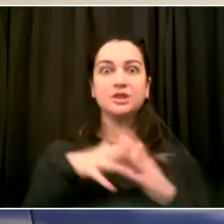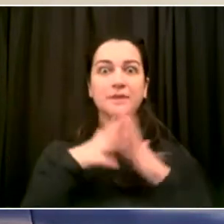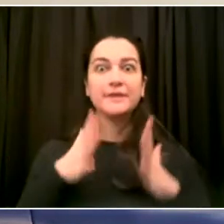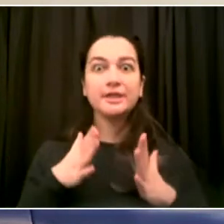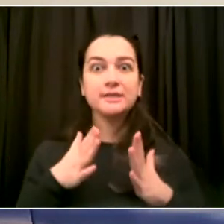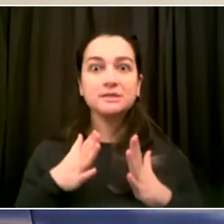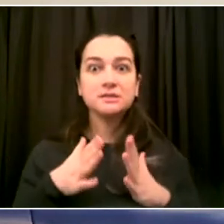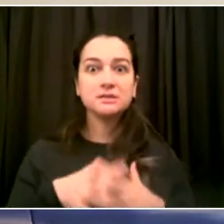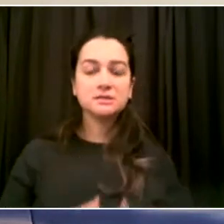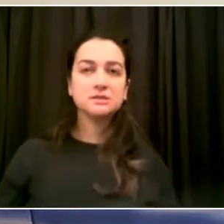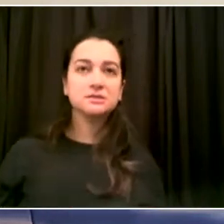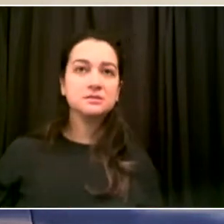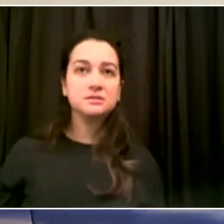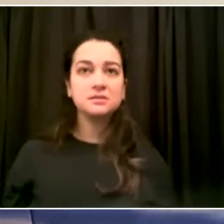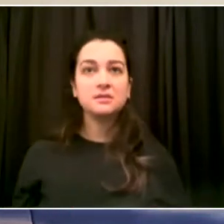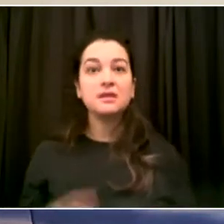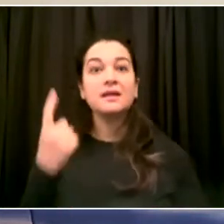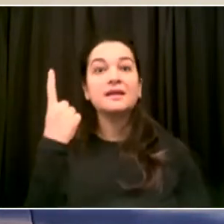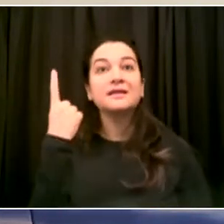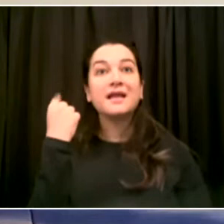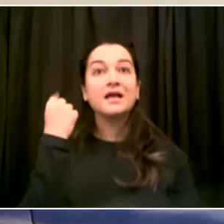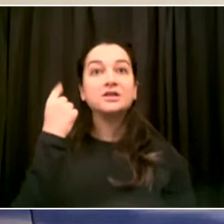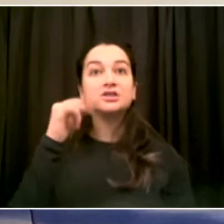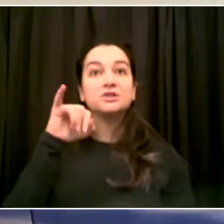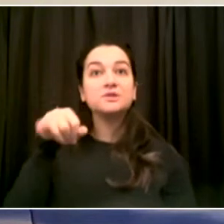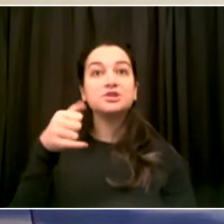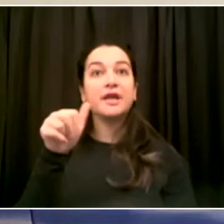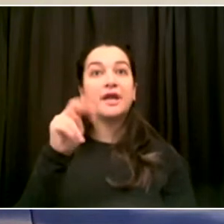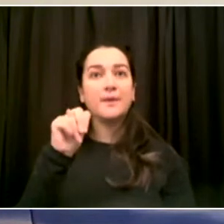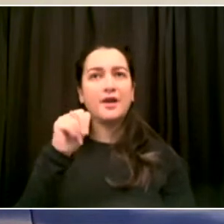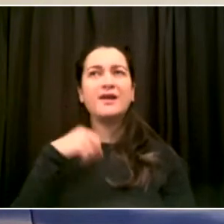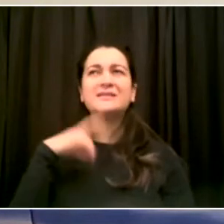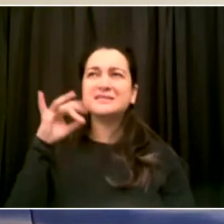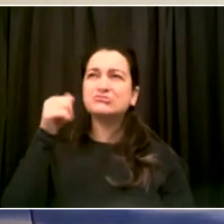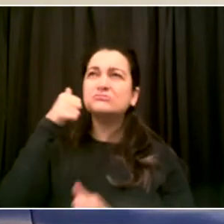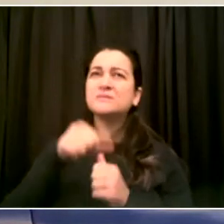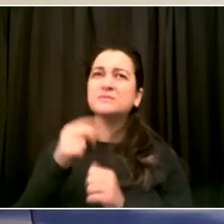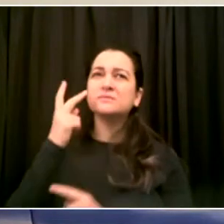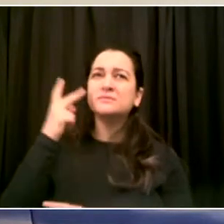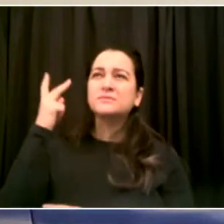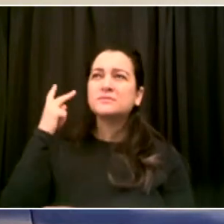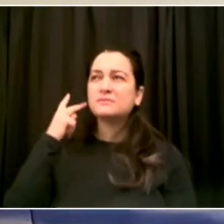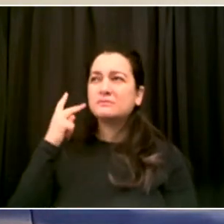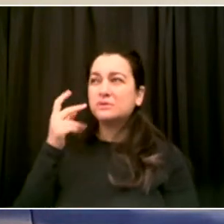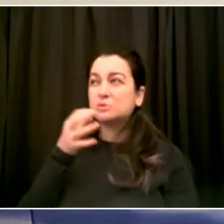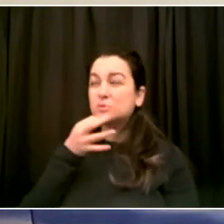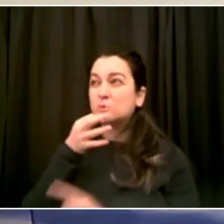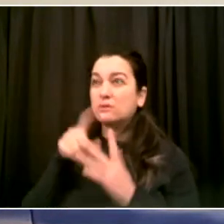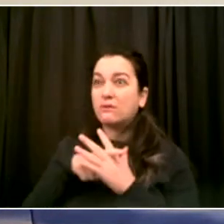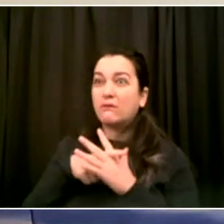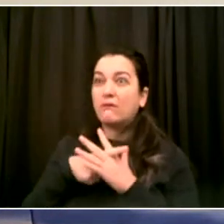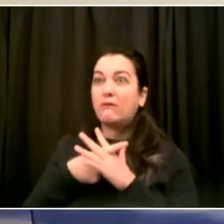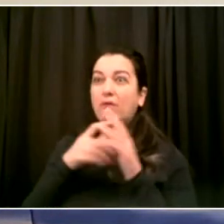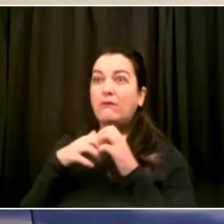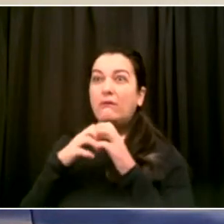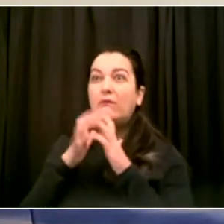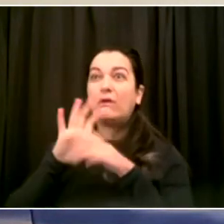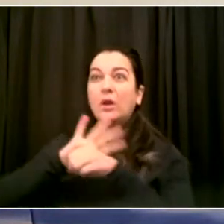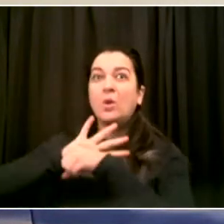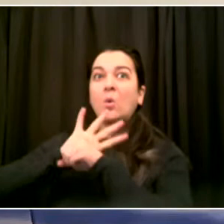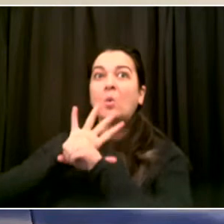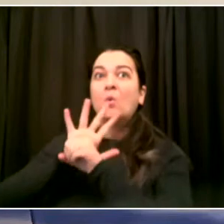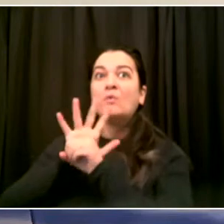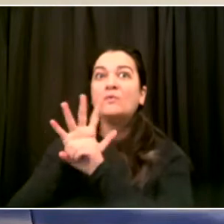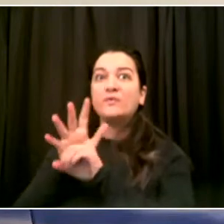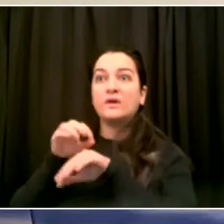were being reported in the US. But before any were reported in New York City, I remember standing at a community